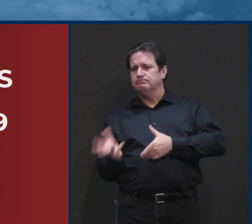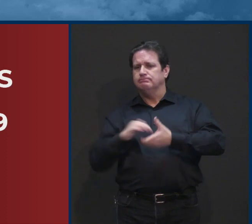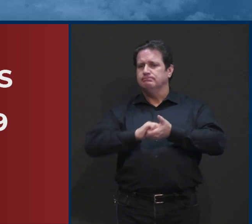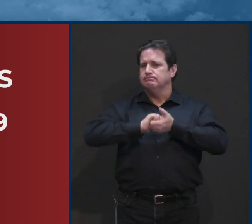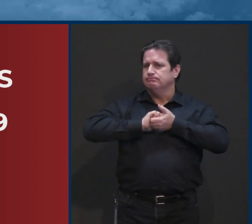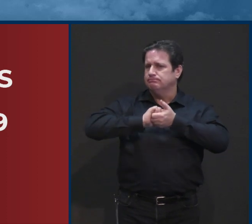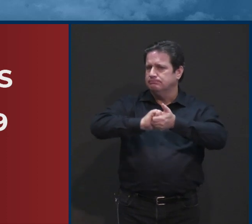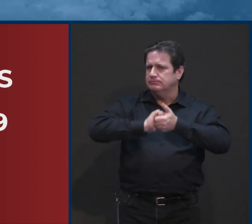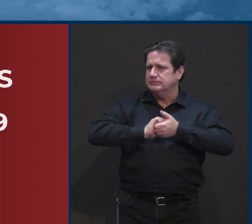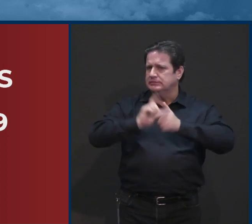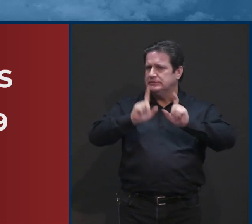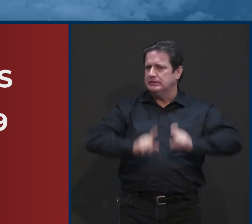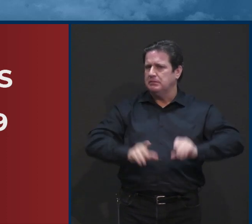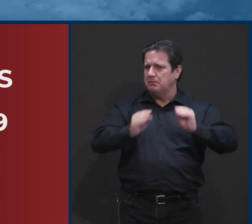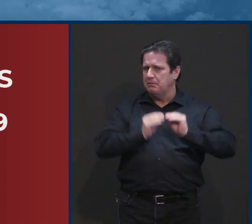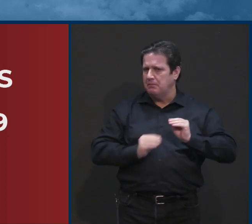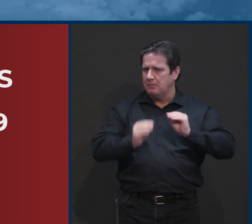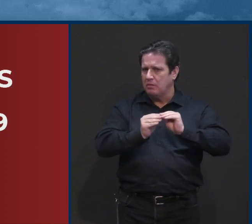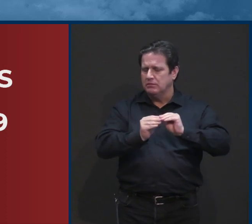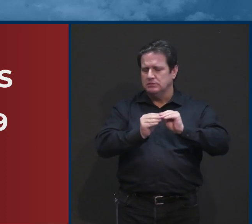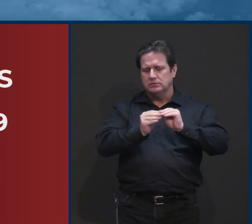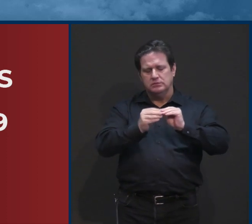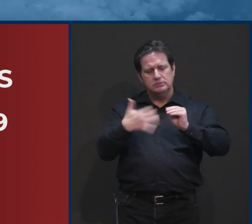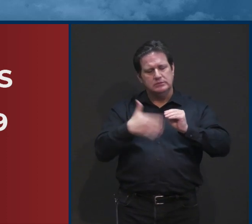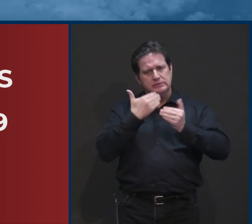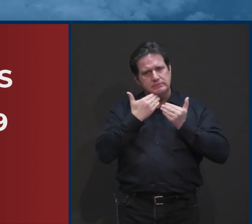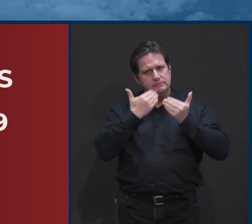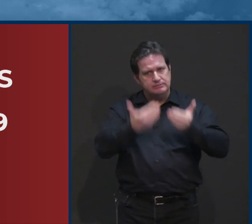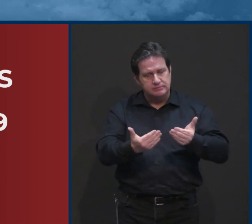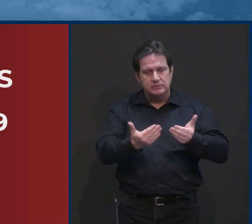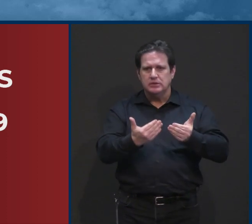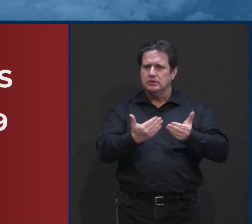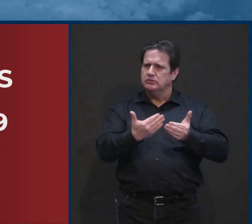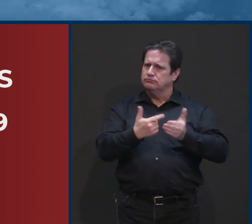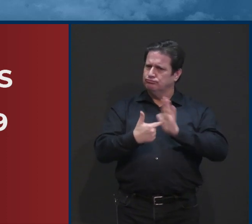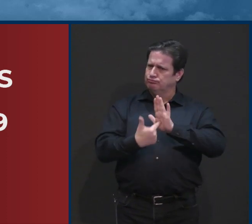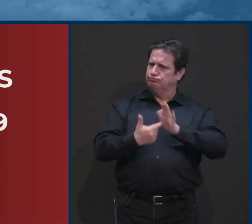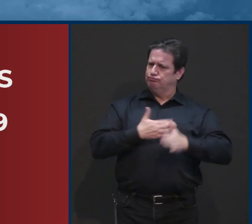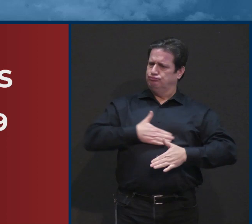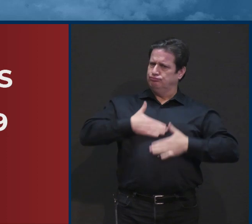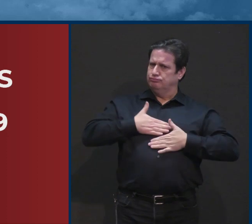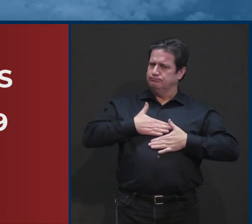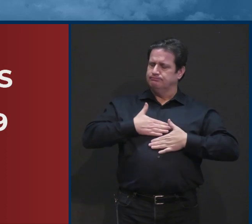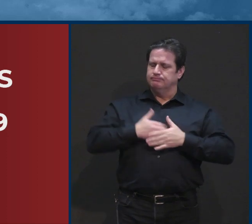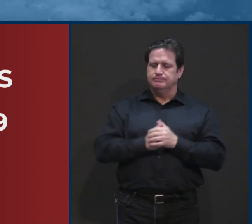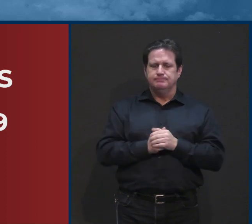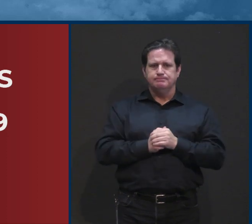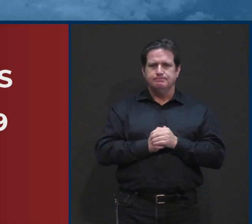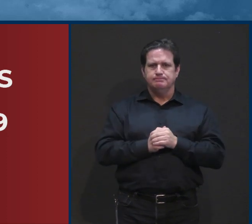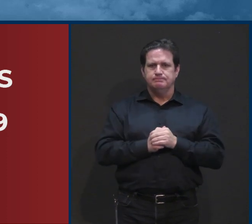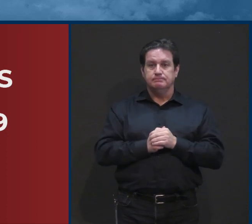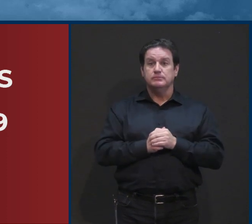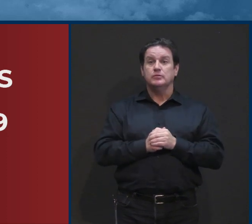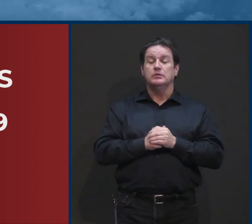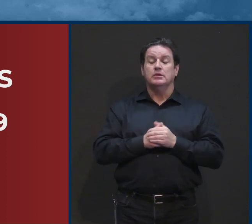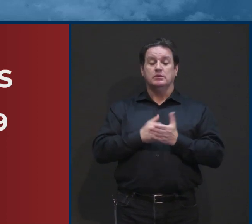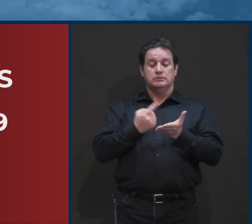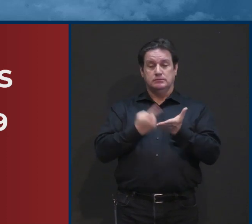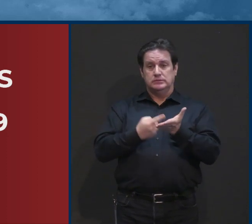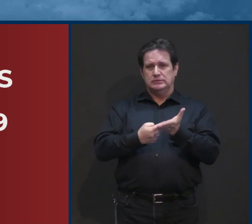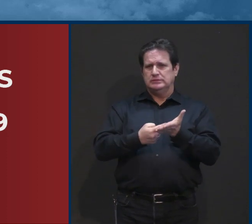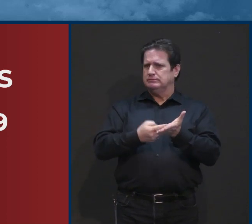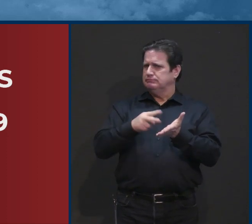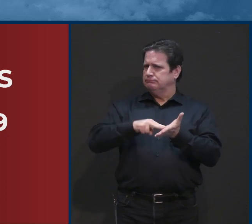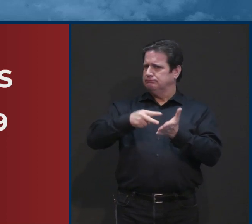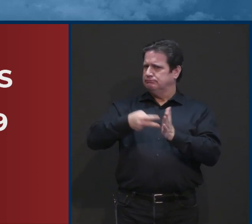that testing effort need to be thanked, and we show our appreciation. We'll talk a little bit about what that